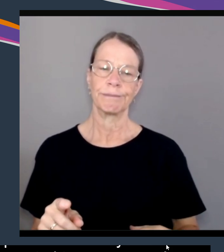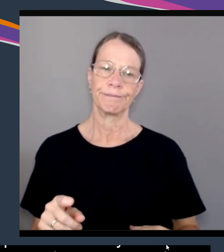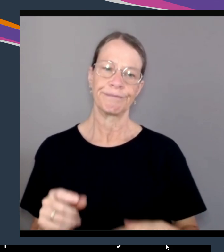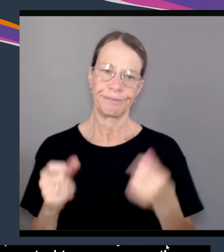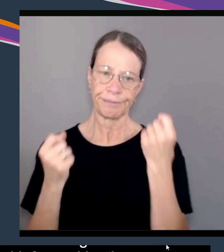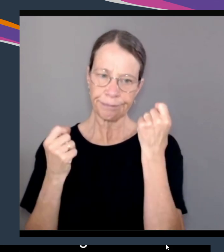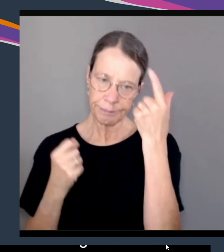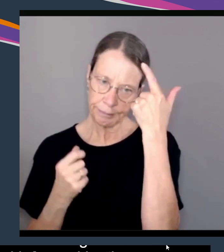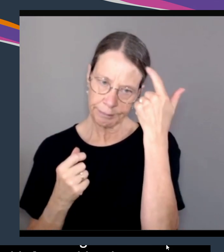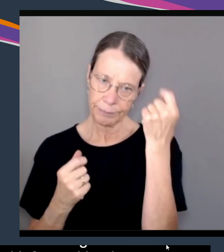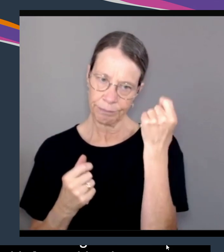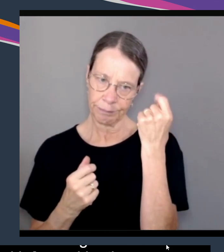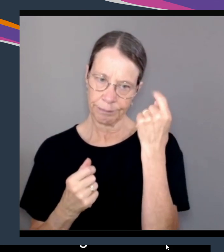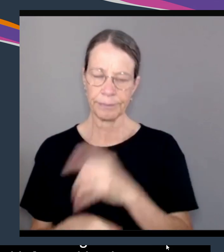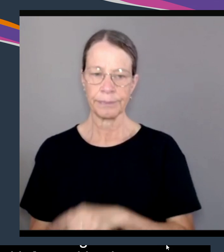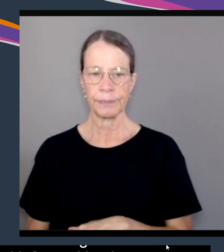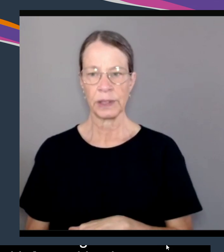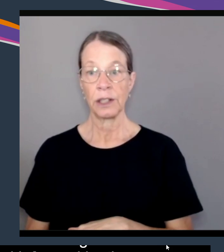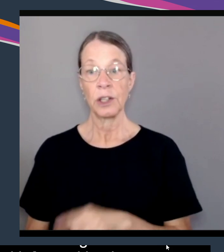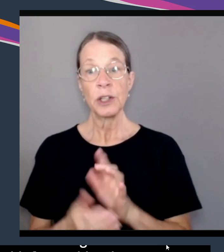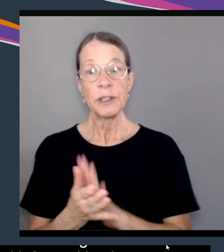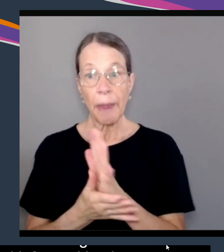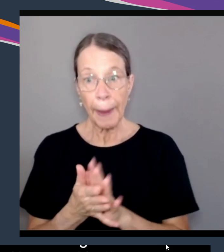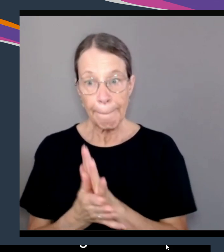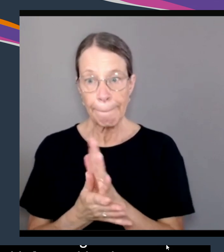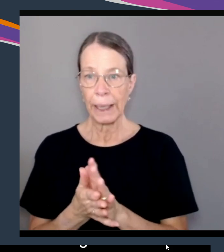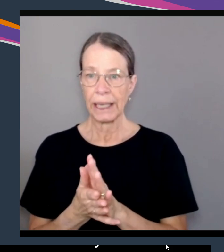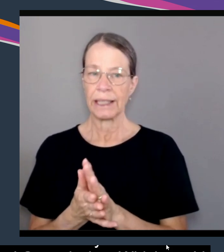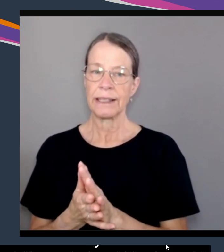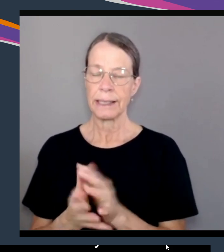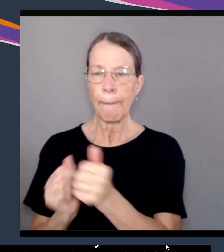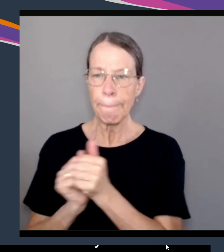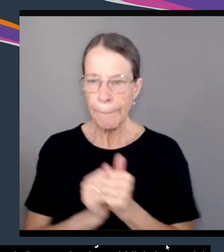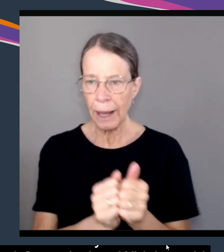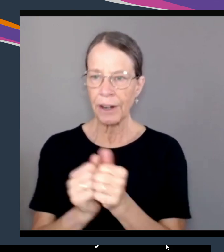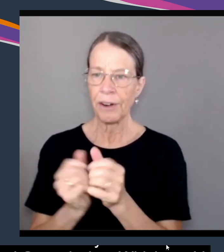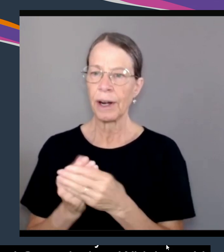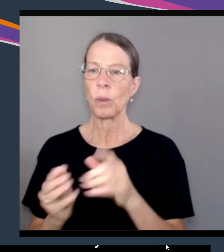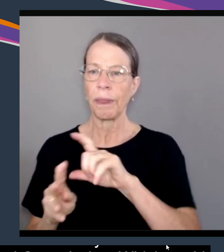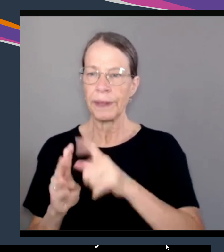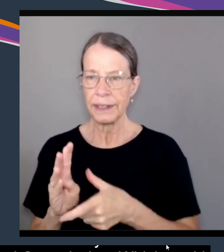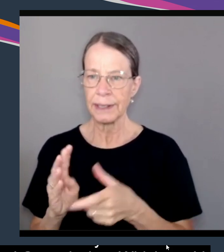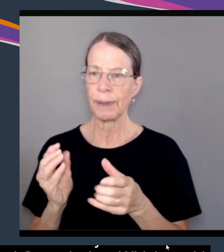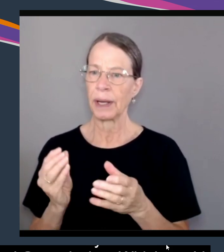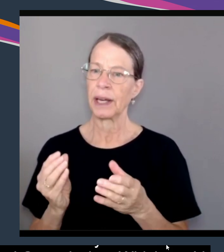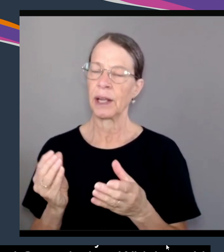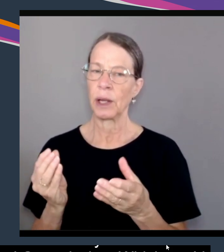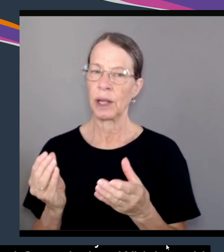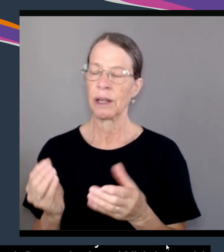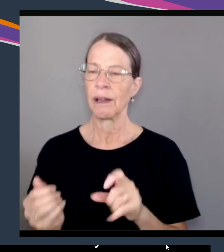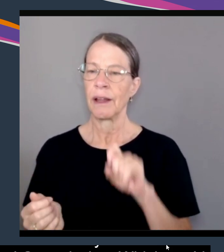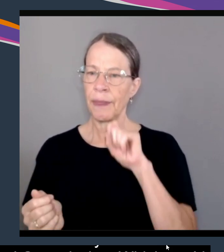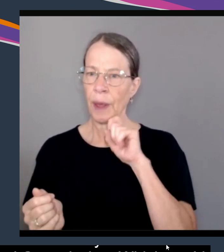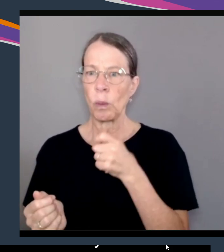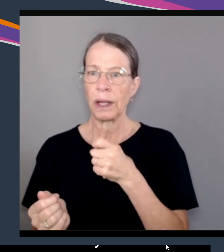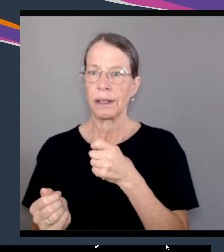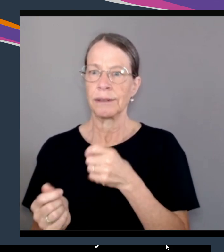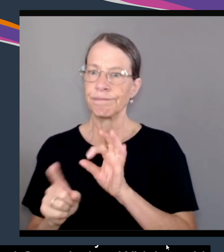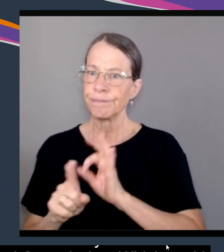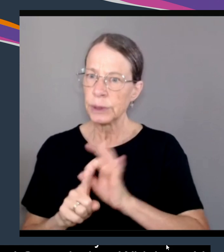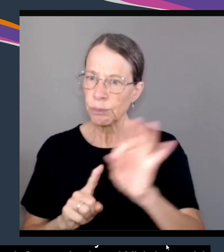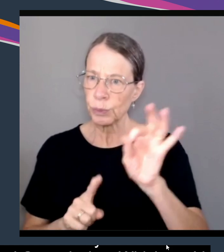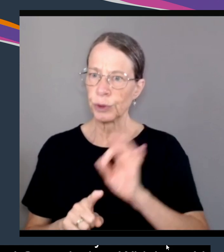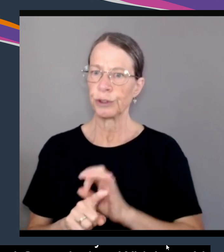disability will only enhance the rigour and meaning of the research. It is in the interests of people with disability to get the best possible